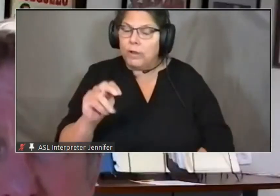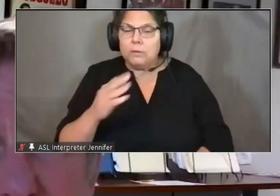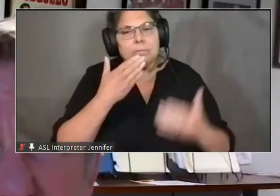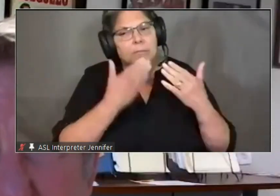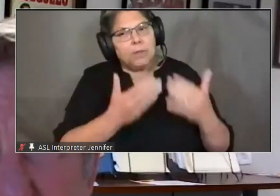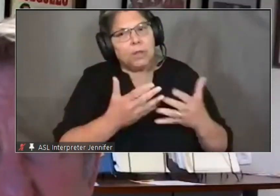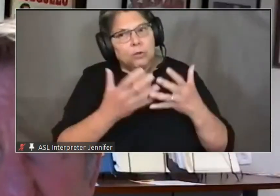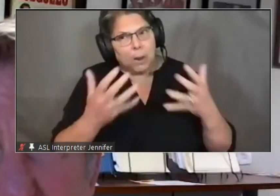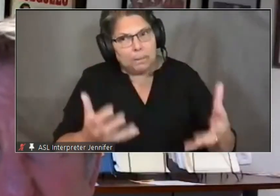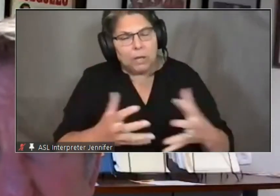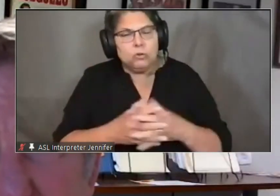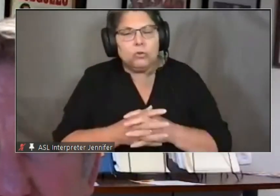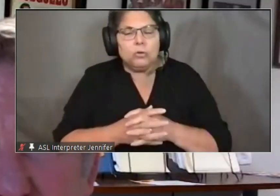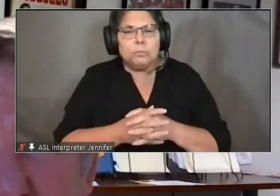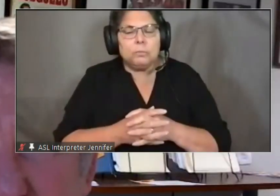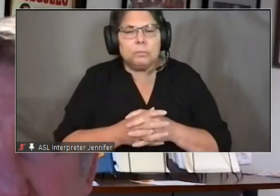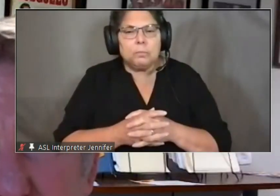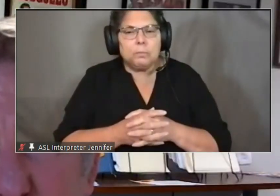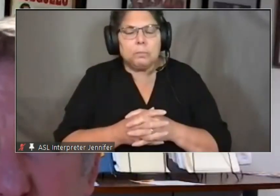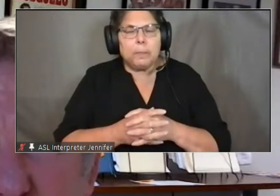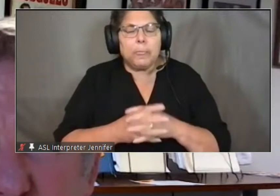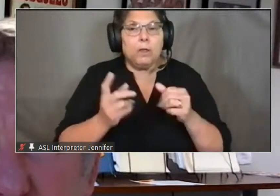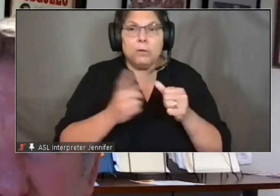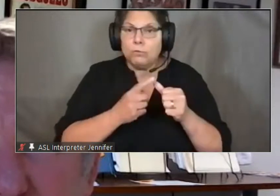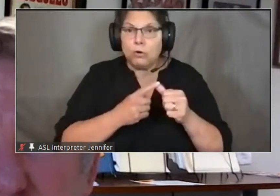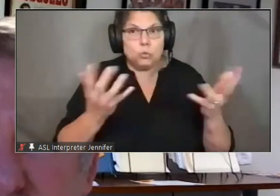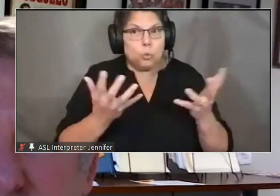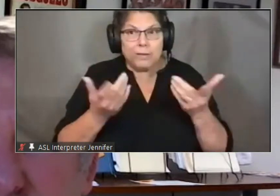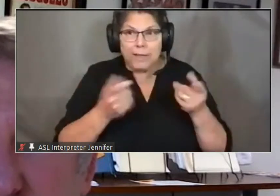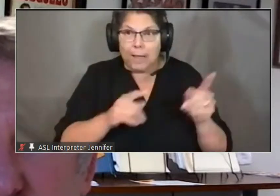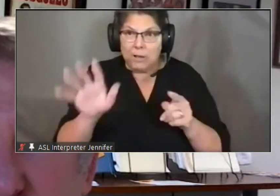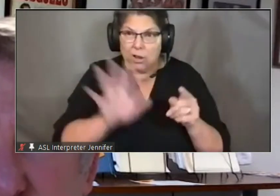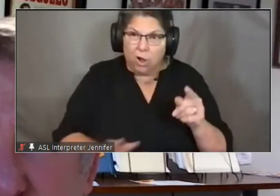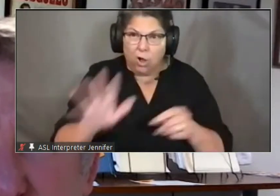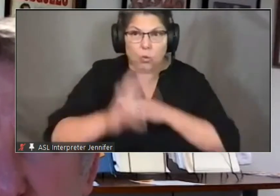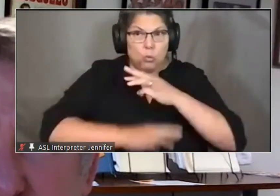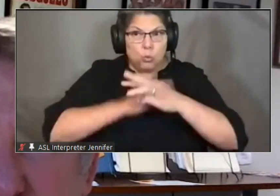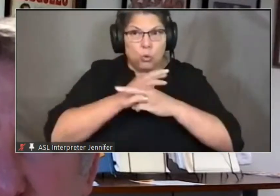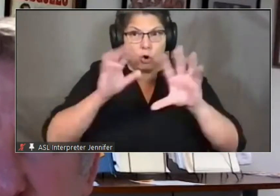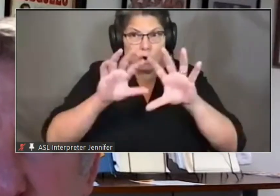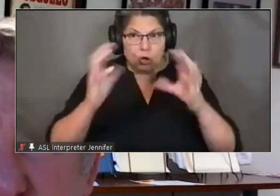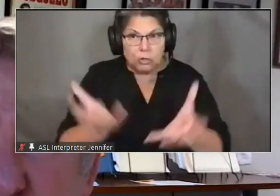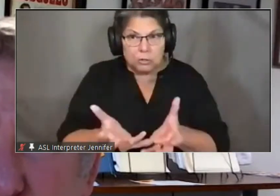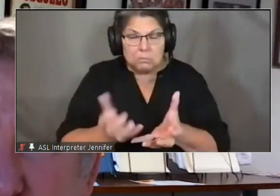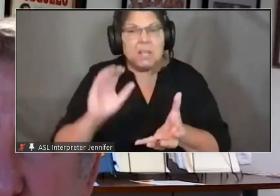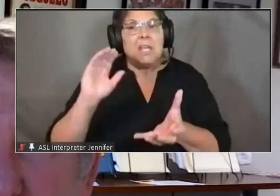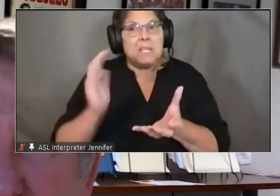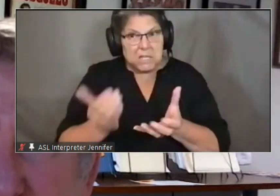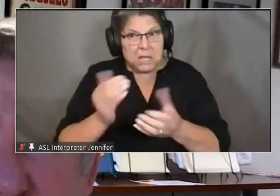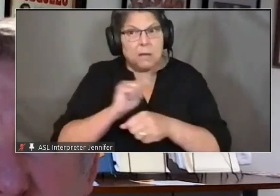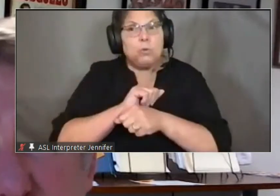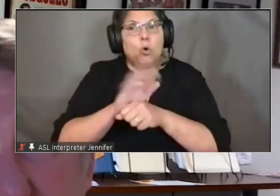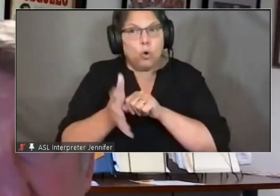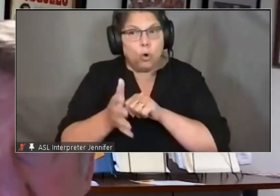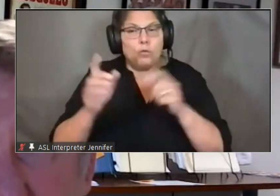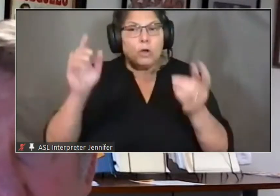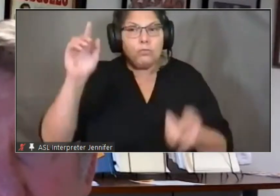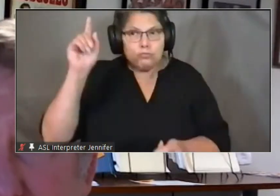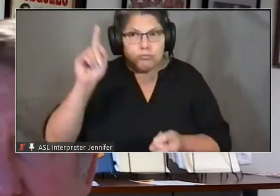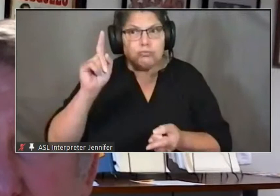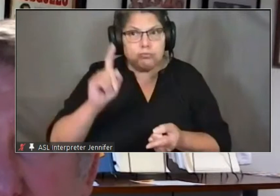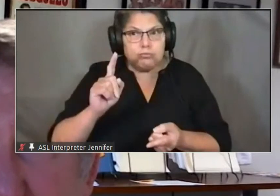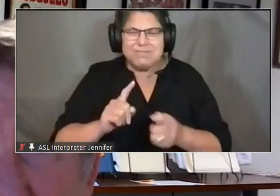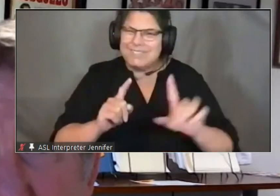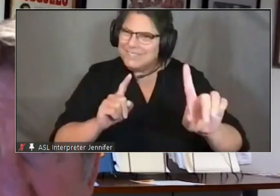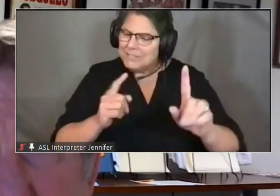much. So we'll start with what's happening worldwide. COVID does seem to be decreasing worldwide, except in South